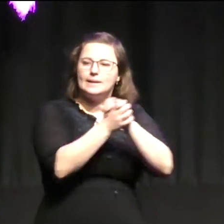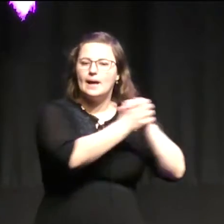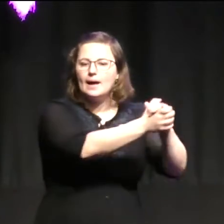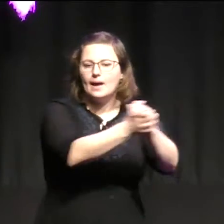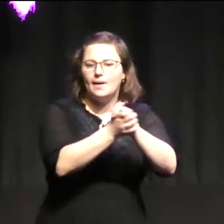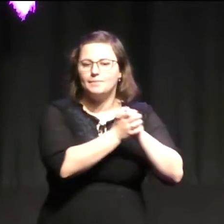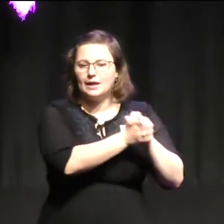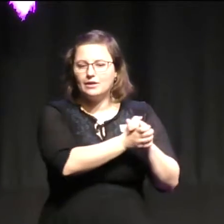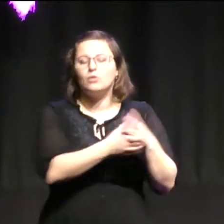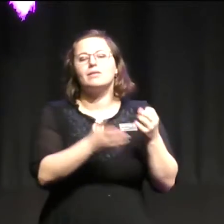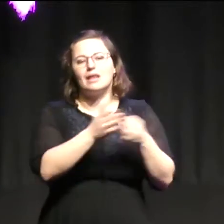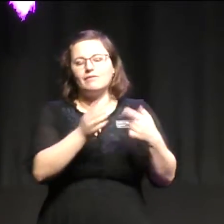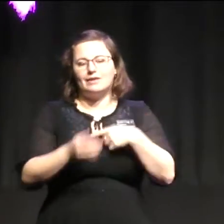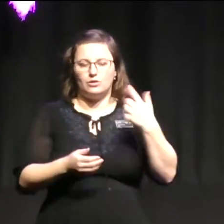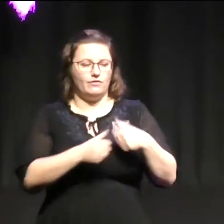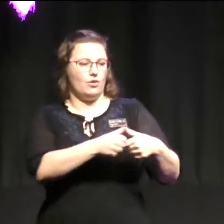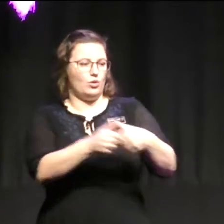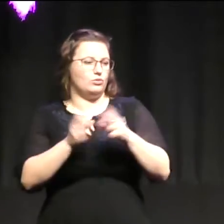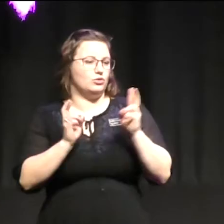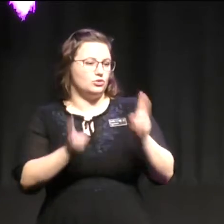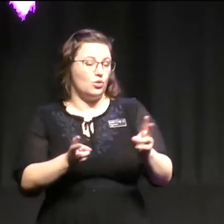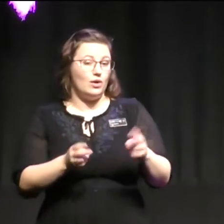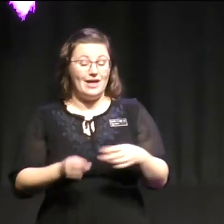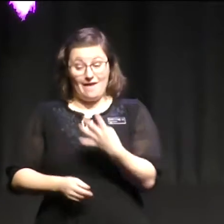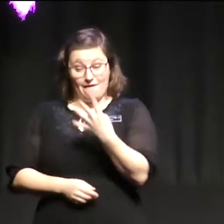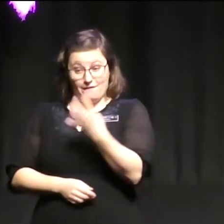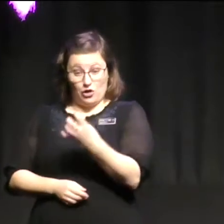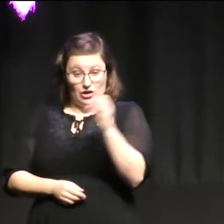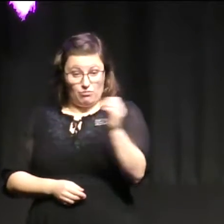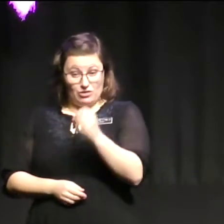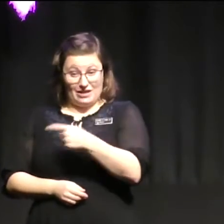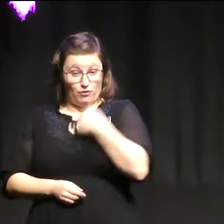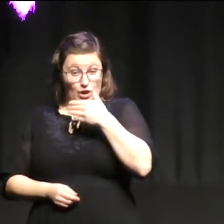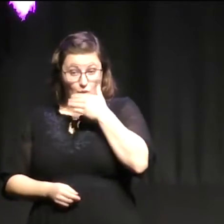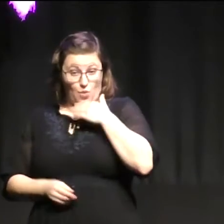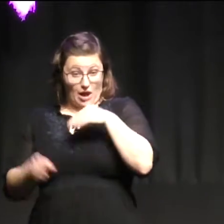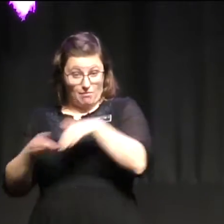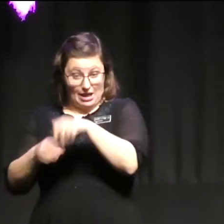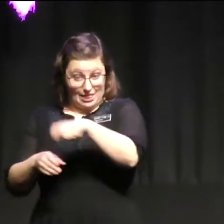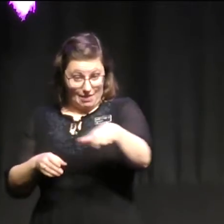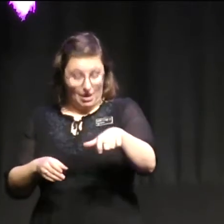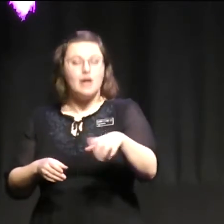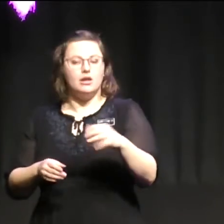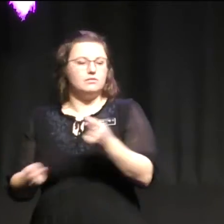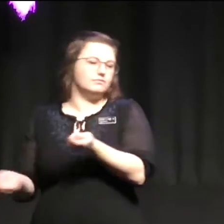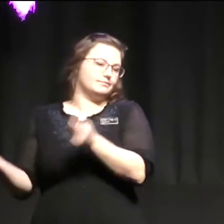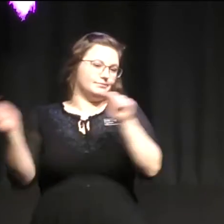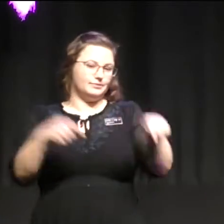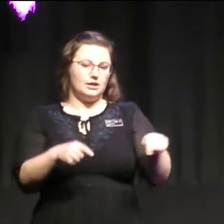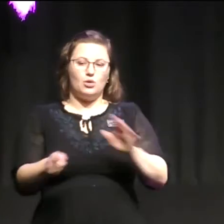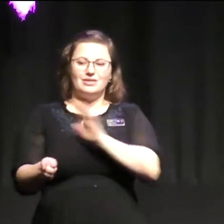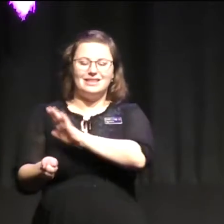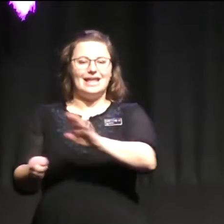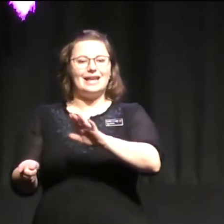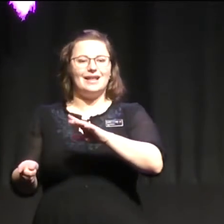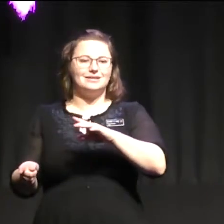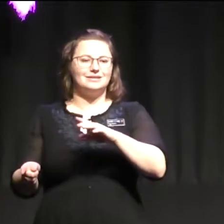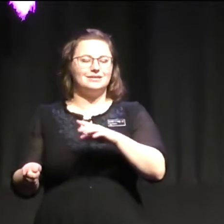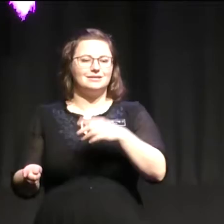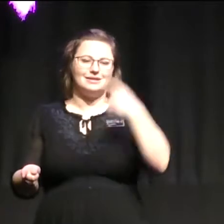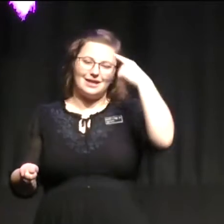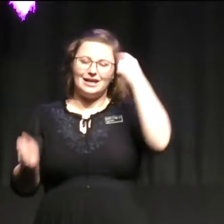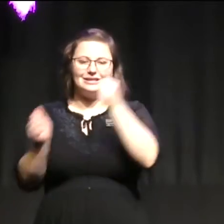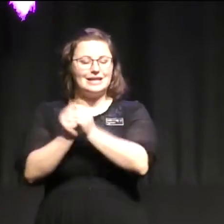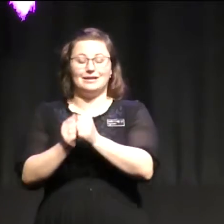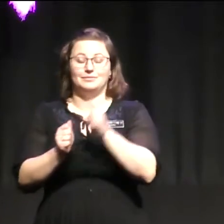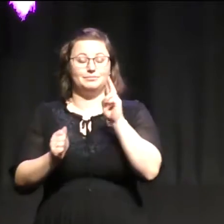organizing for SEWA is, where we have 40% of our young members coming in. Their profiles are very different from